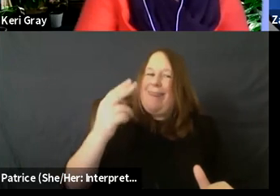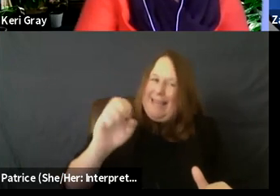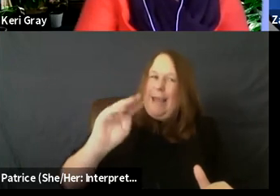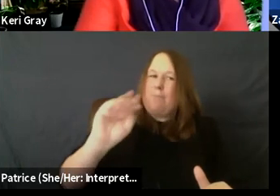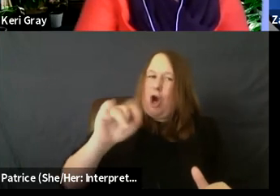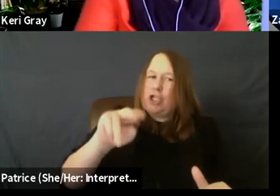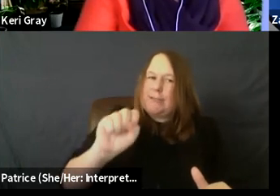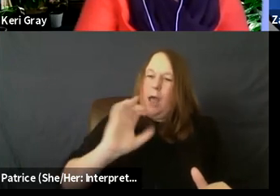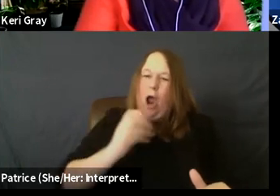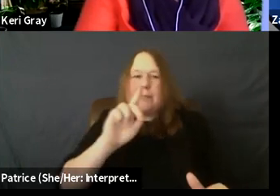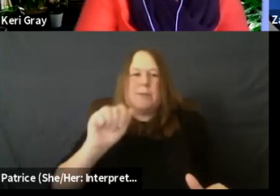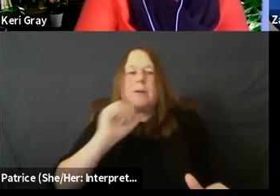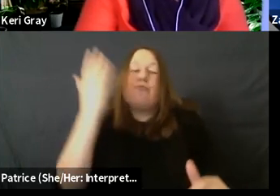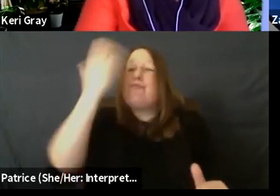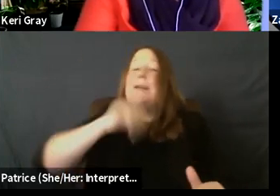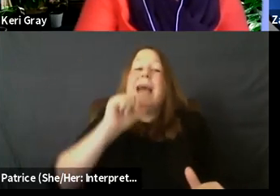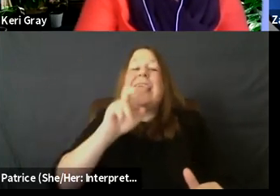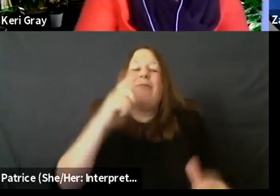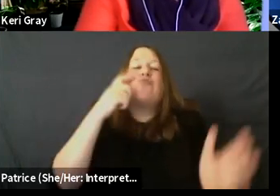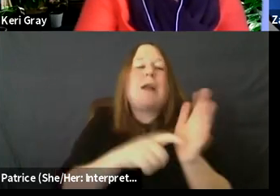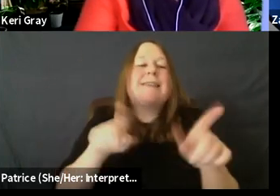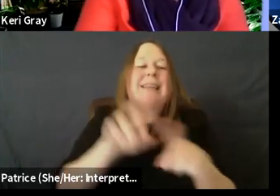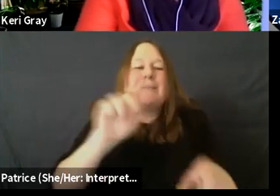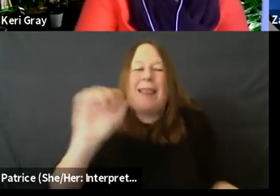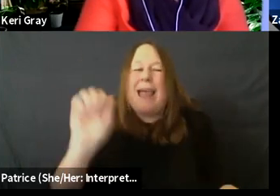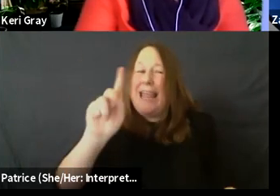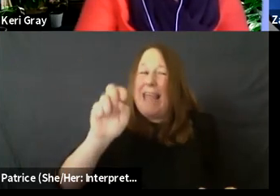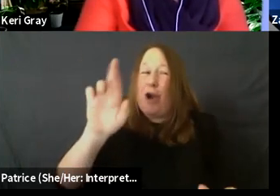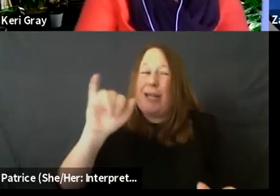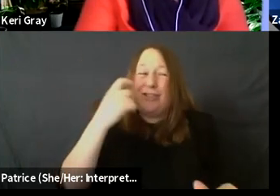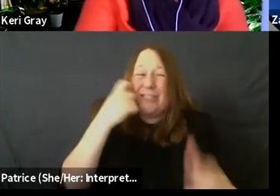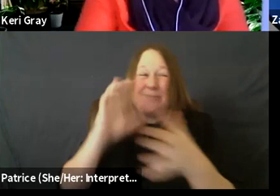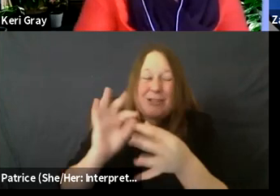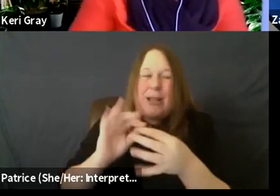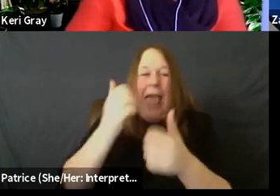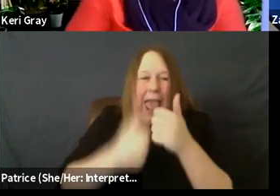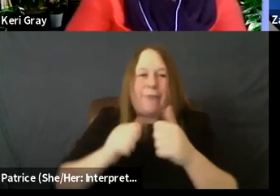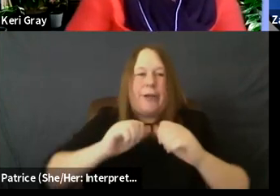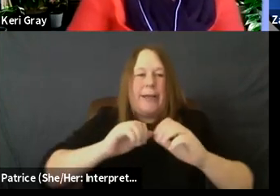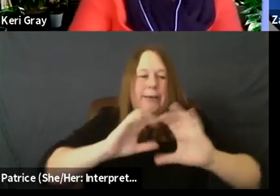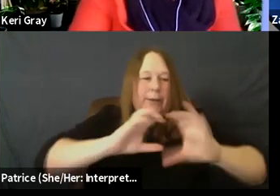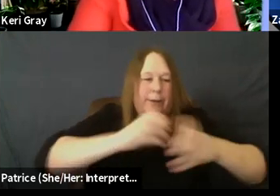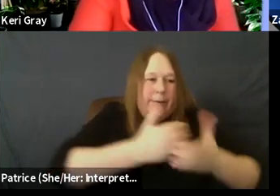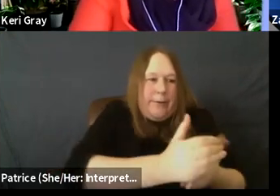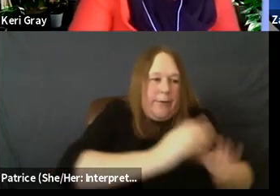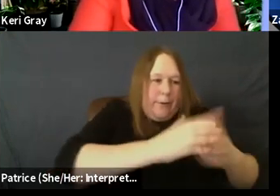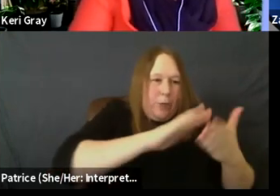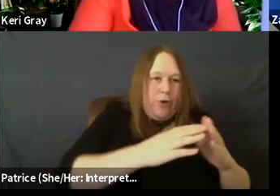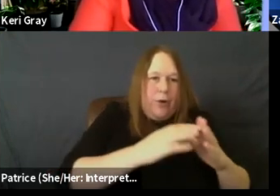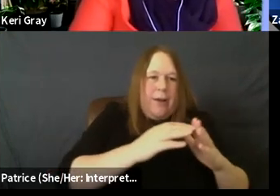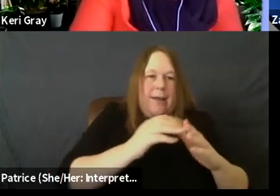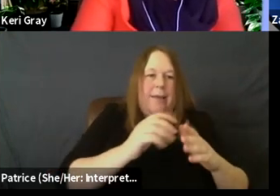whose disabilities aren't even recognized as disabilities, like Carrie mentioned, that in every single marginalized community, the prevalence of disability is